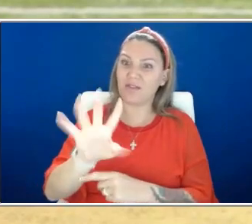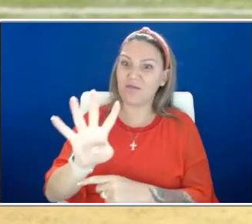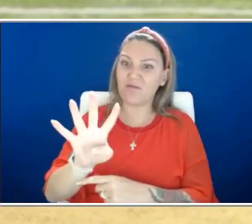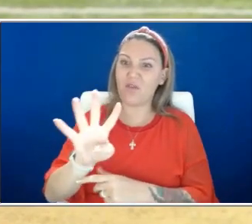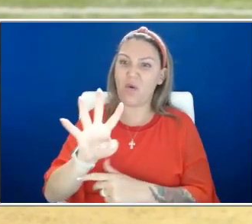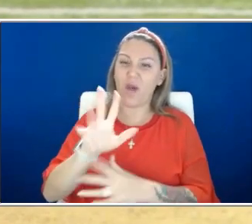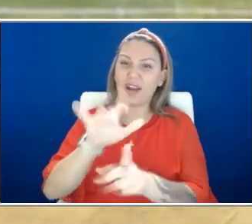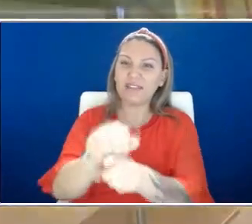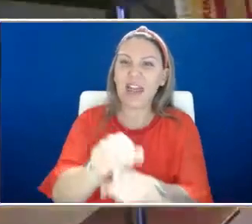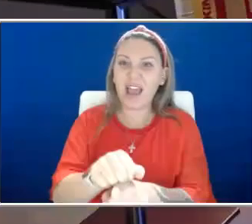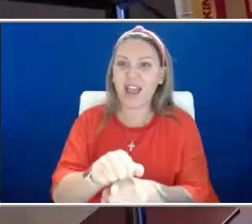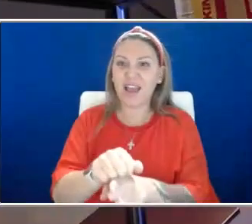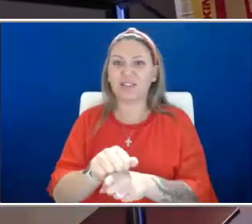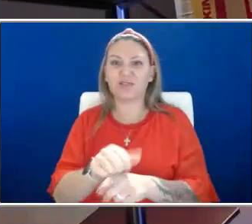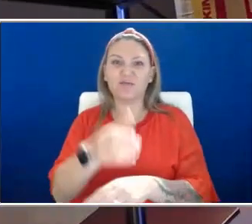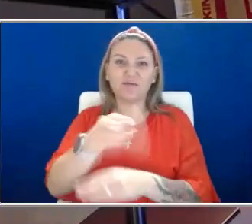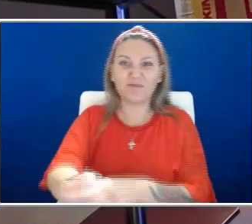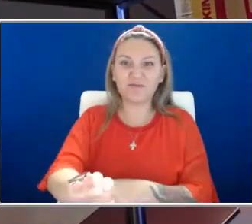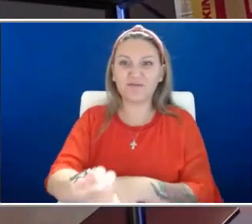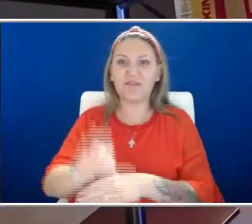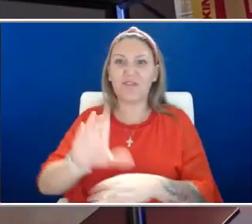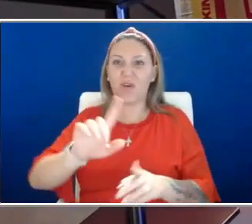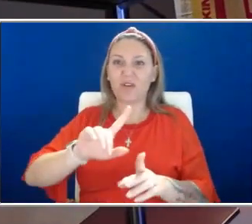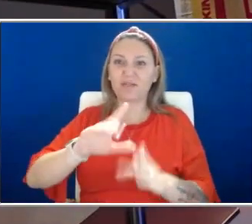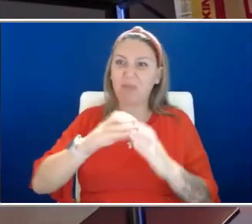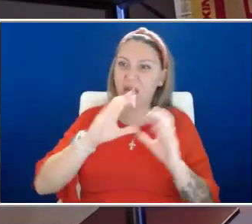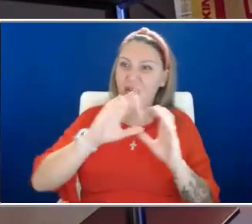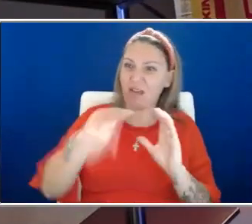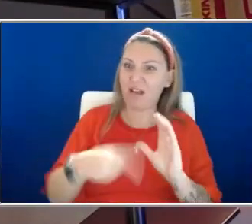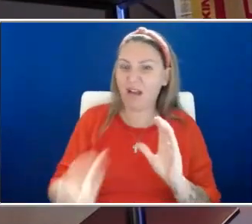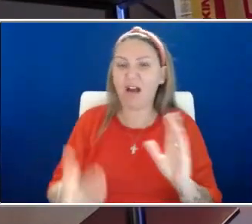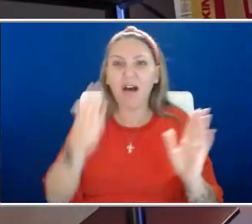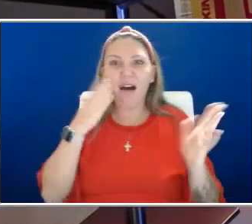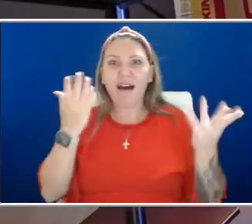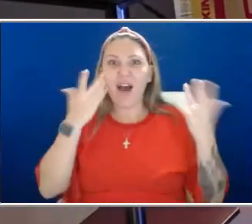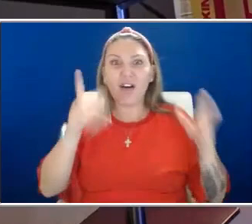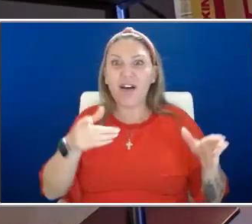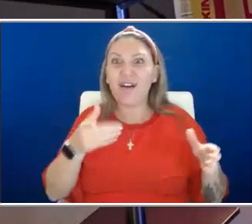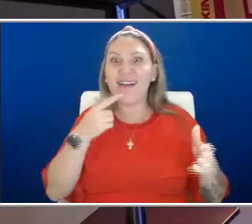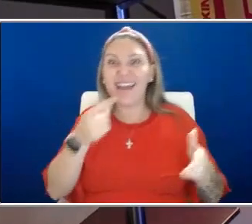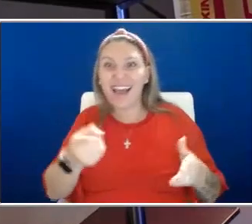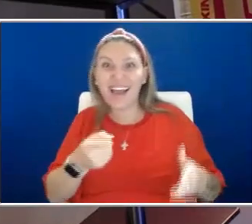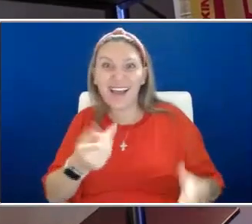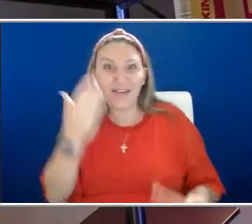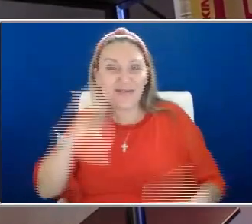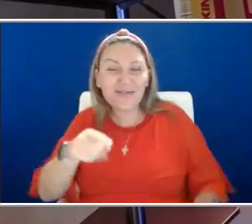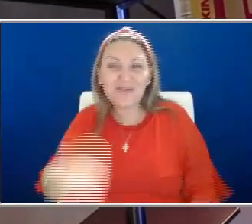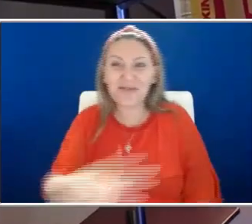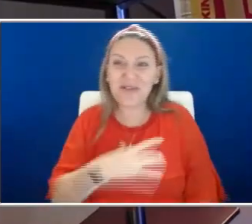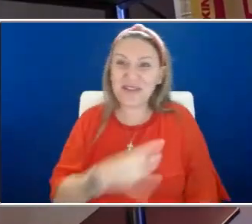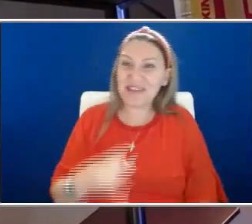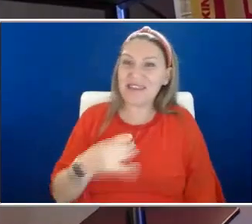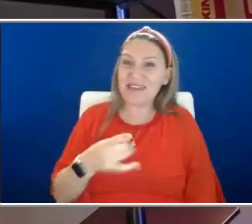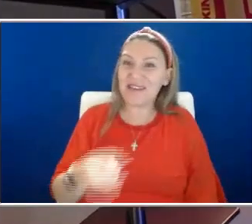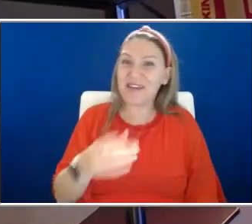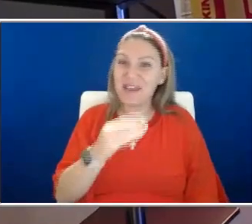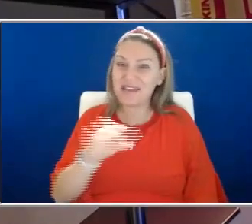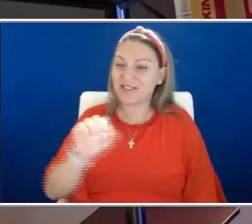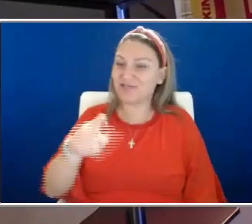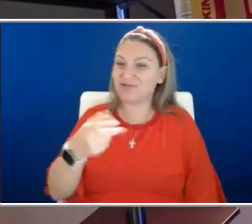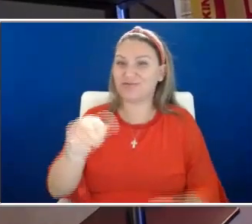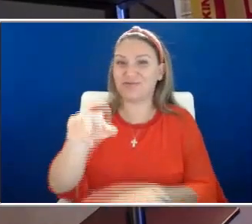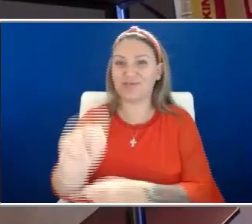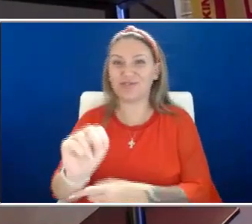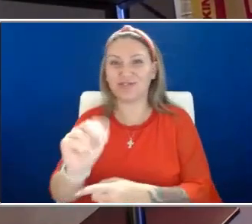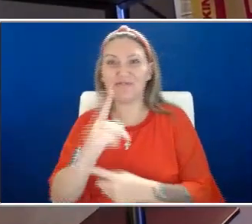fumbles. Okay, I don't know all those stats, but I know you, and I just like you. How are you, Sean Barber? Man, I'm doing great this morning. Obviously, Red